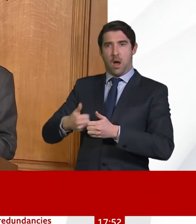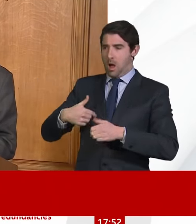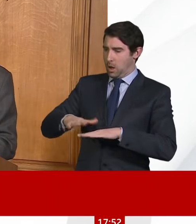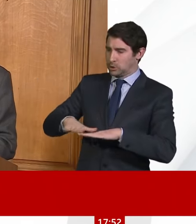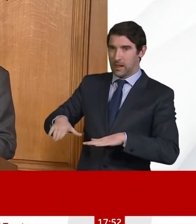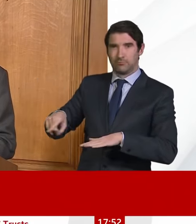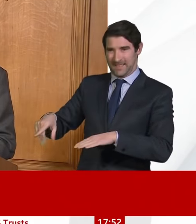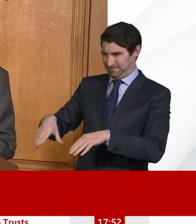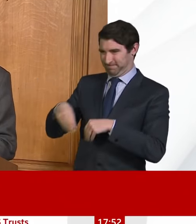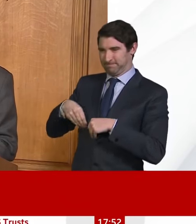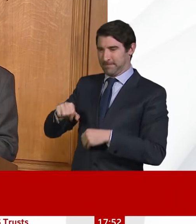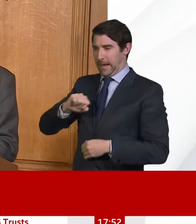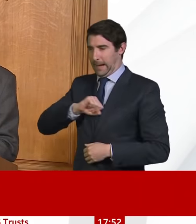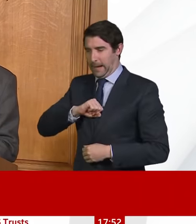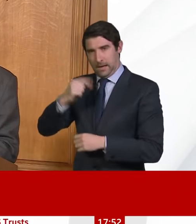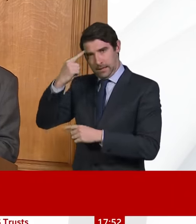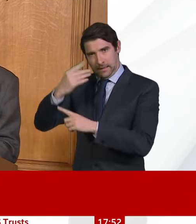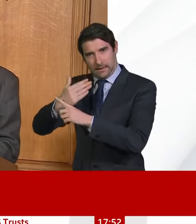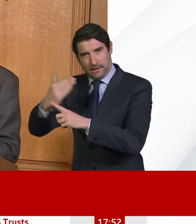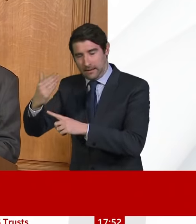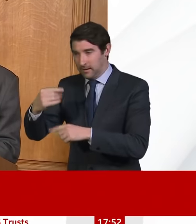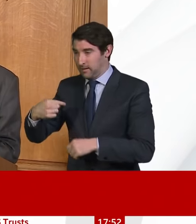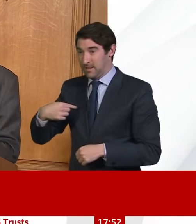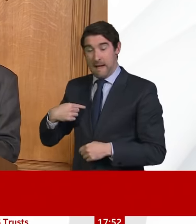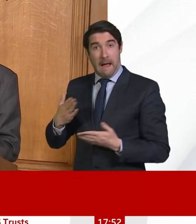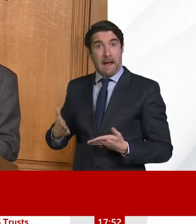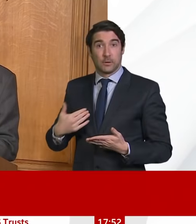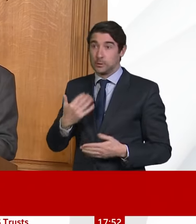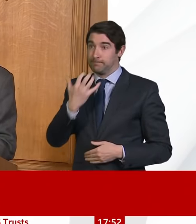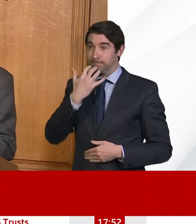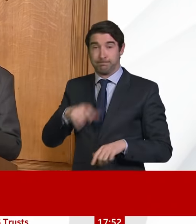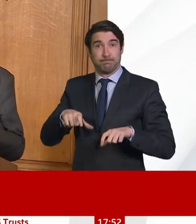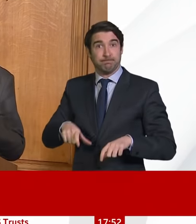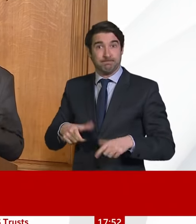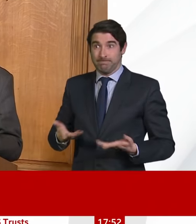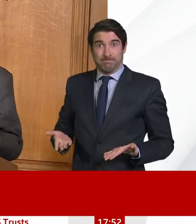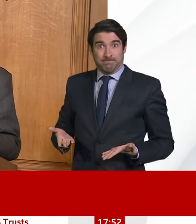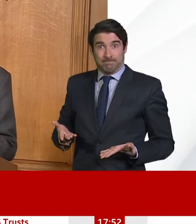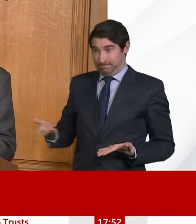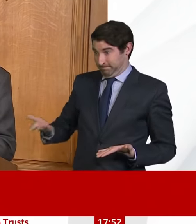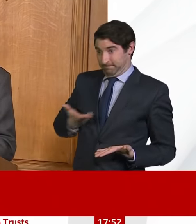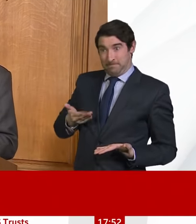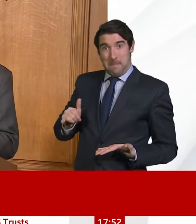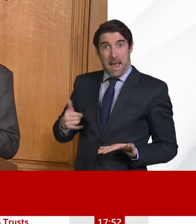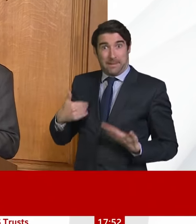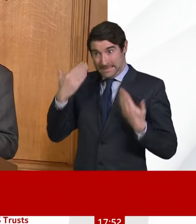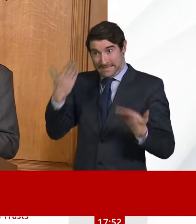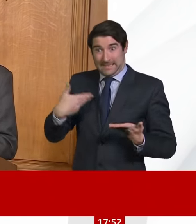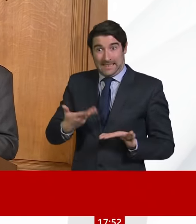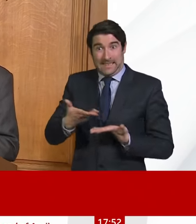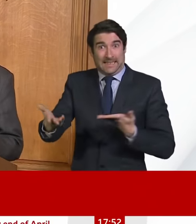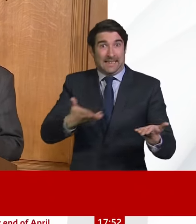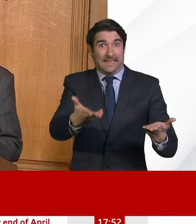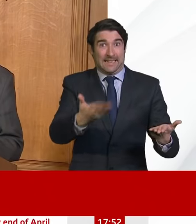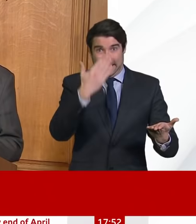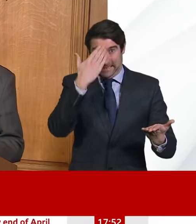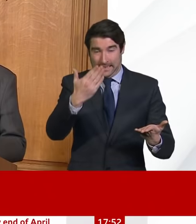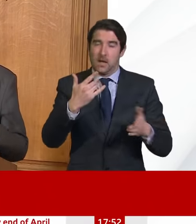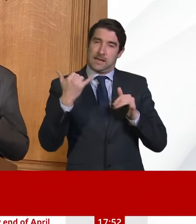course, as you've heard, that involves testing the person in the household who's unwell, not the member of staff. There are staff, of course, who